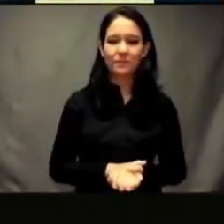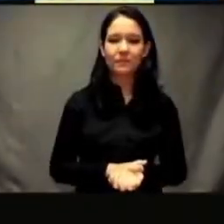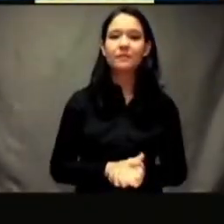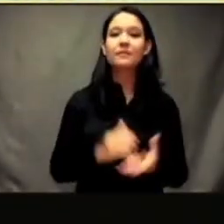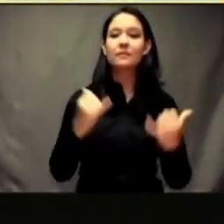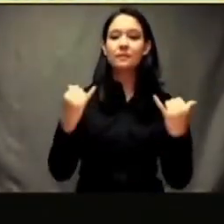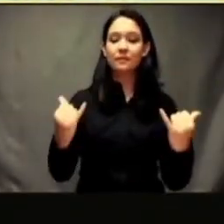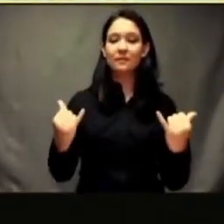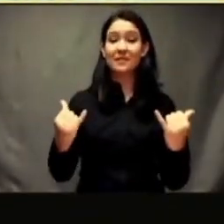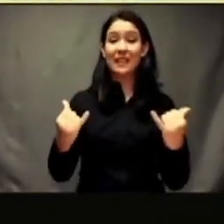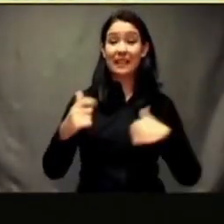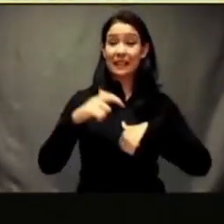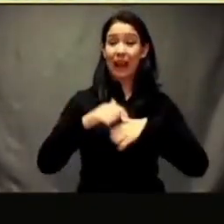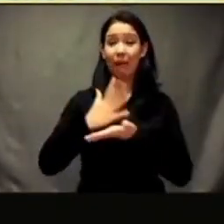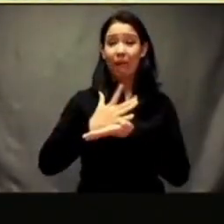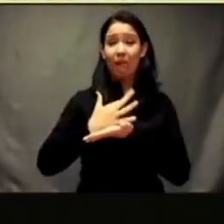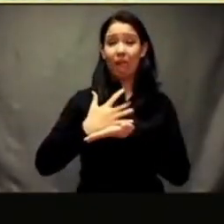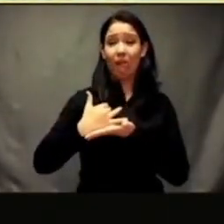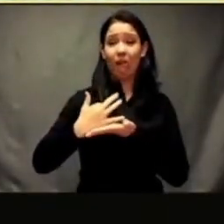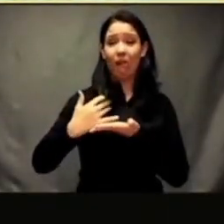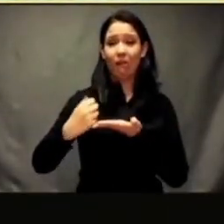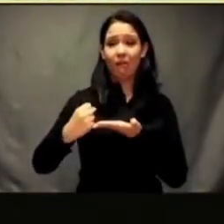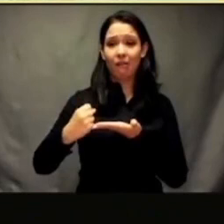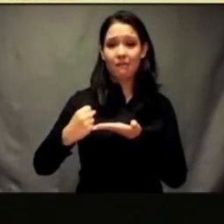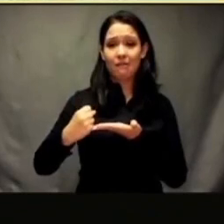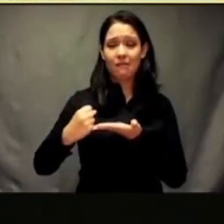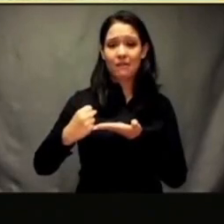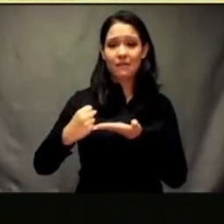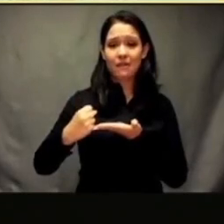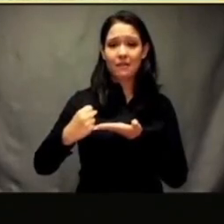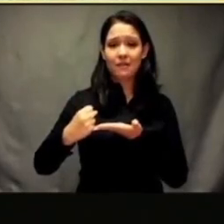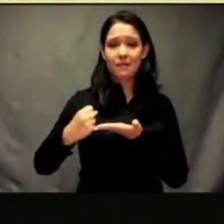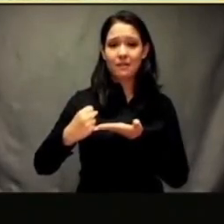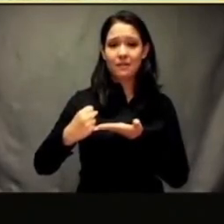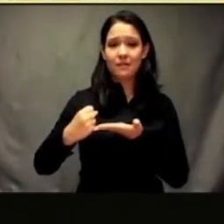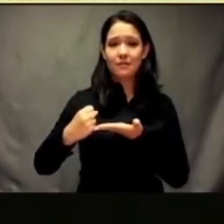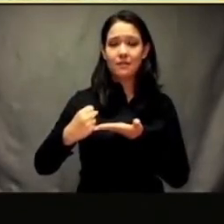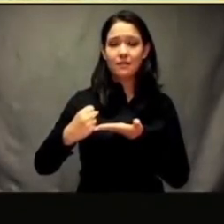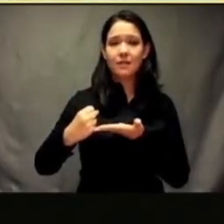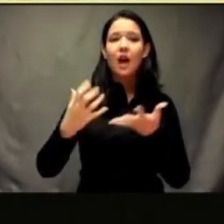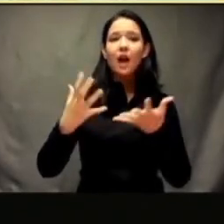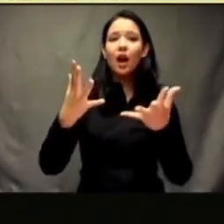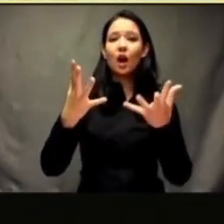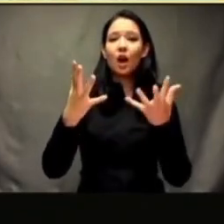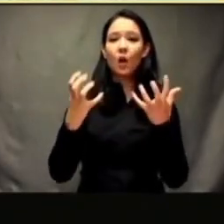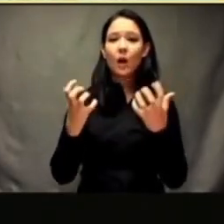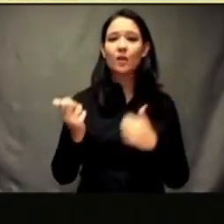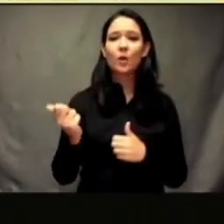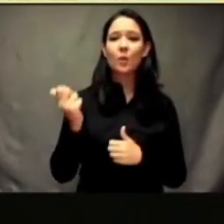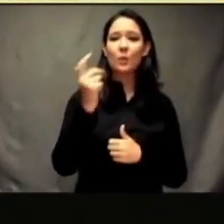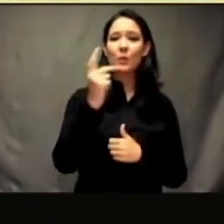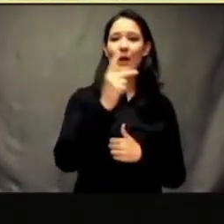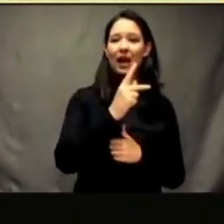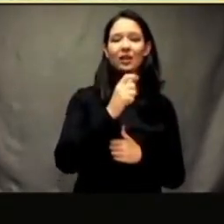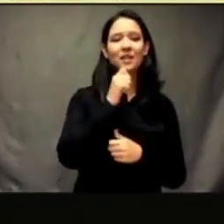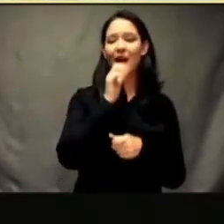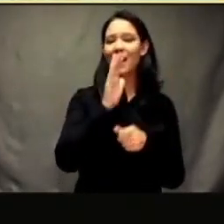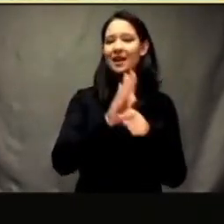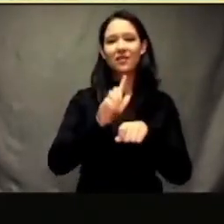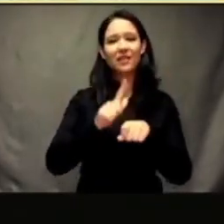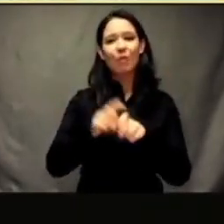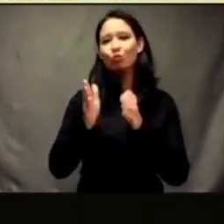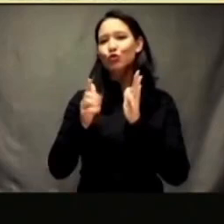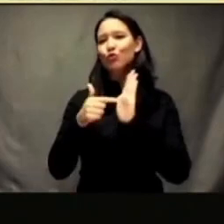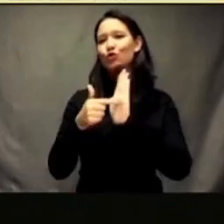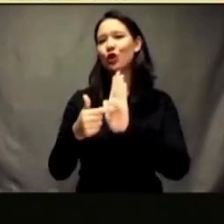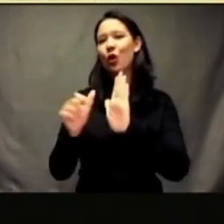Okay, so we're running out of time on this. So I do want to get back to this. We won't have time to show the rest of the